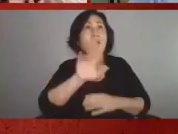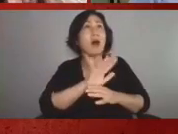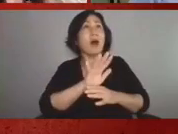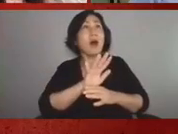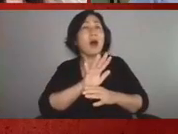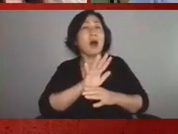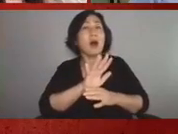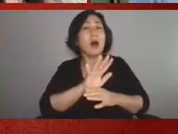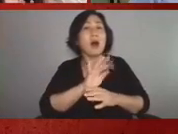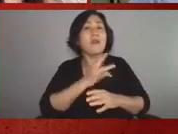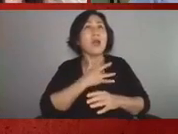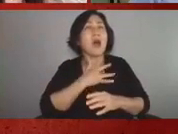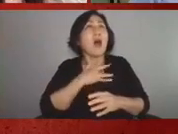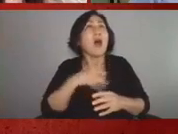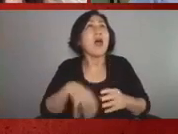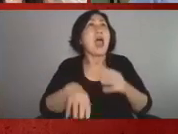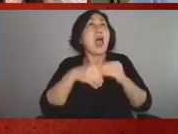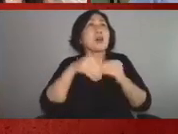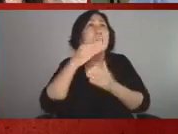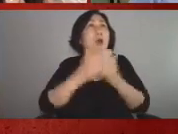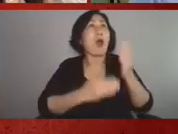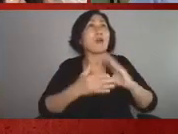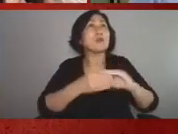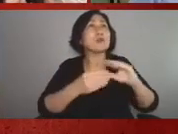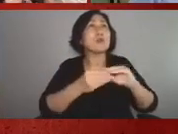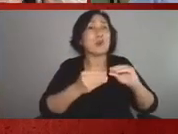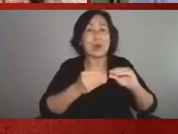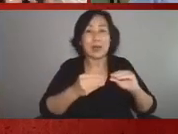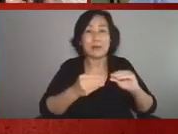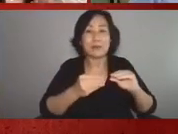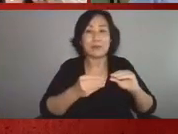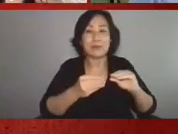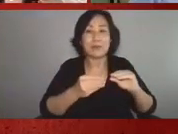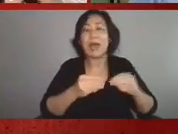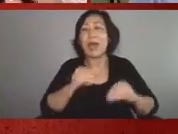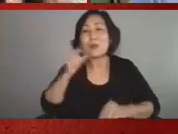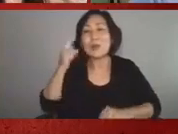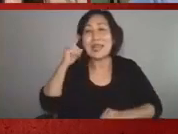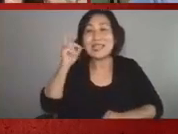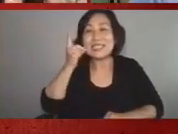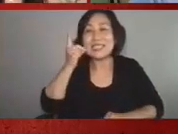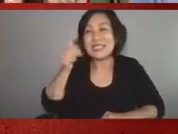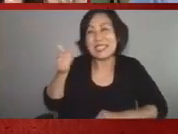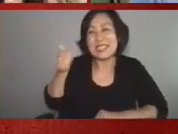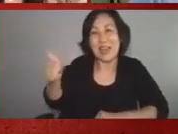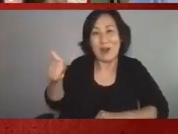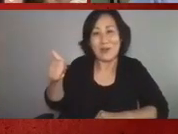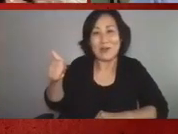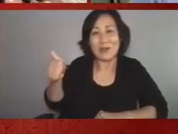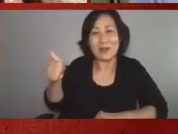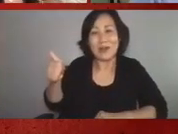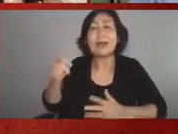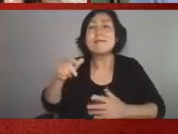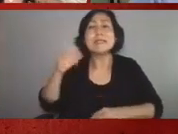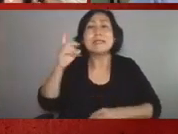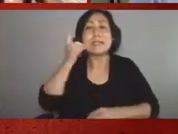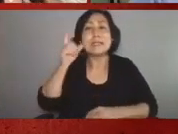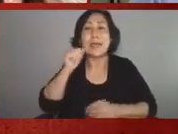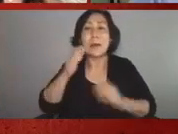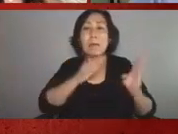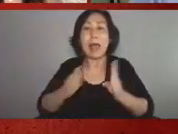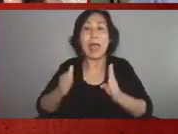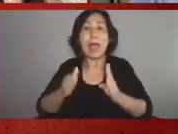an extra perk of the story, you know, that I don't think Disney even, you know, that wasn't